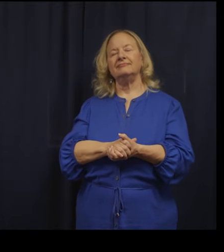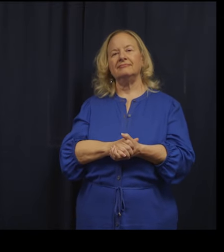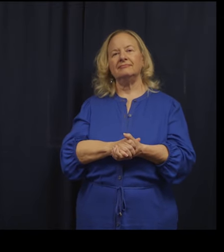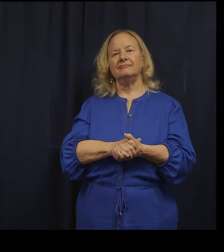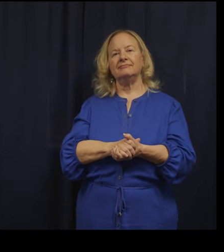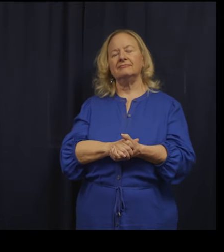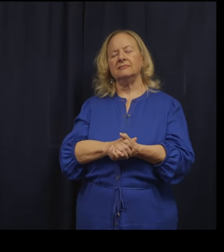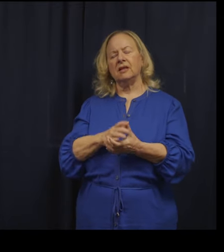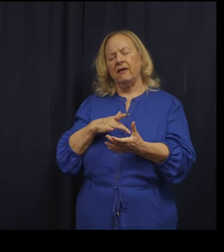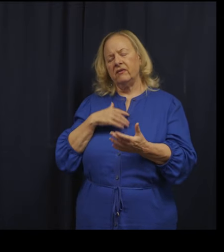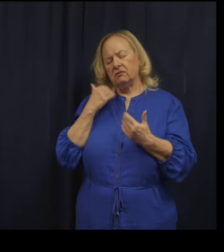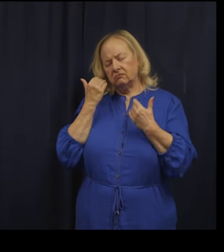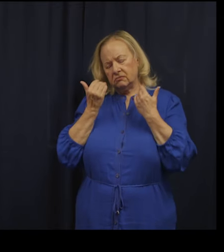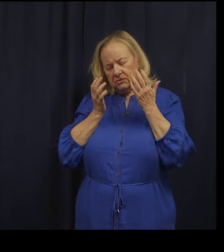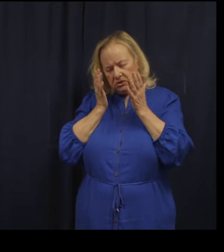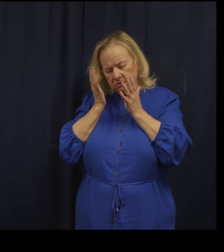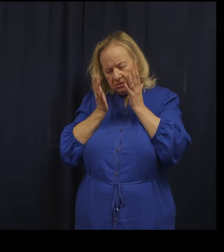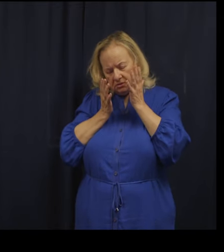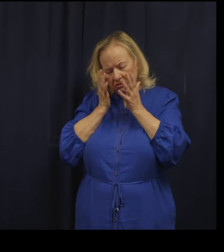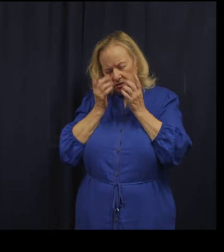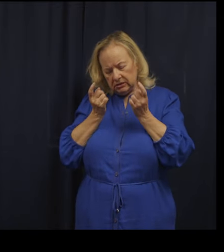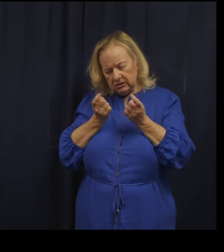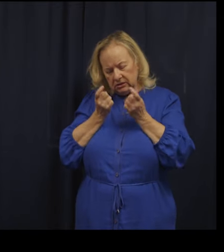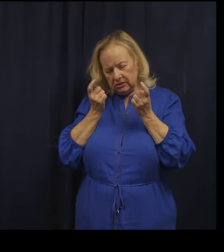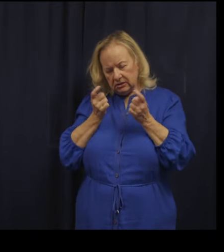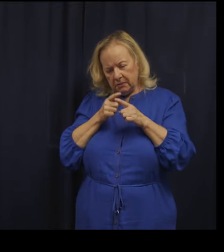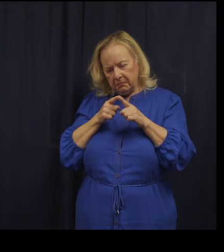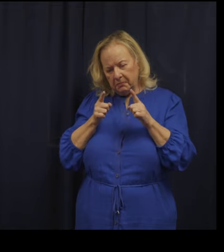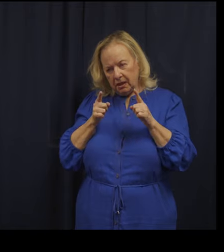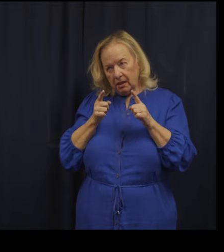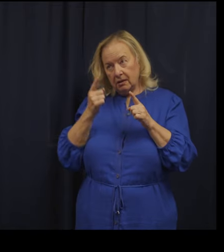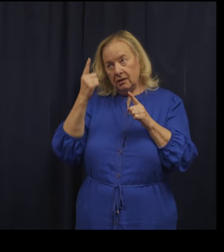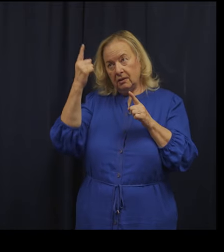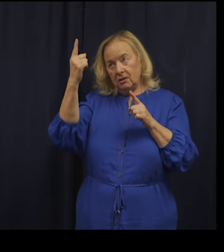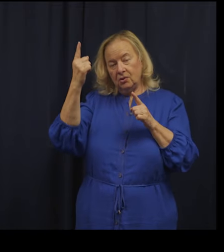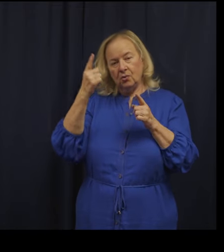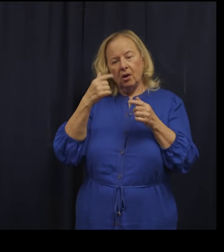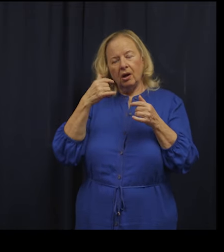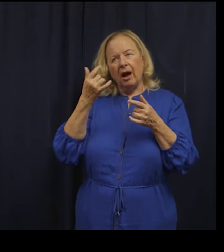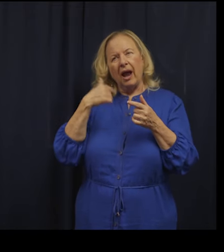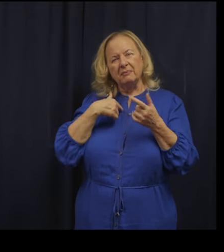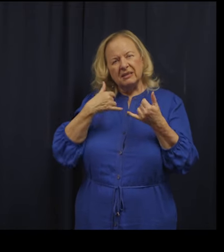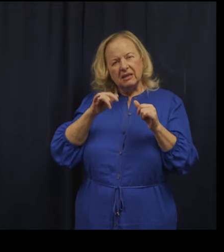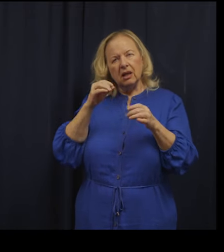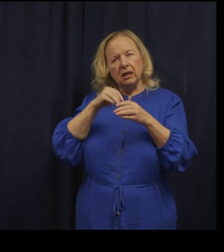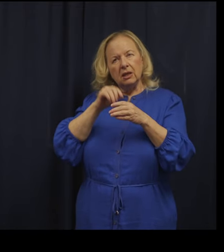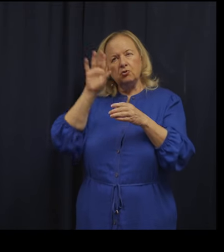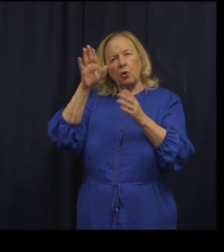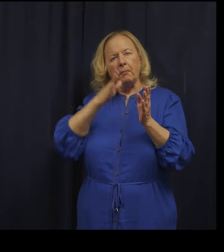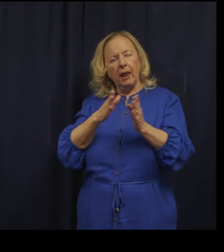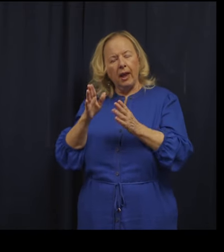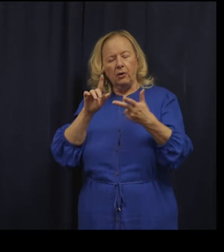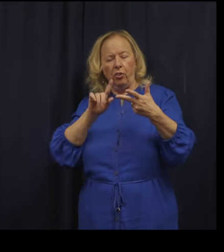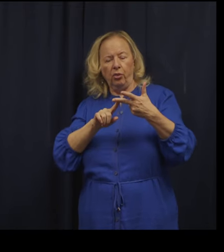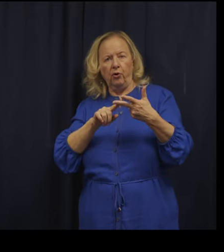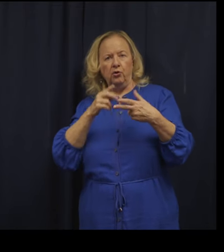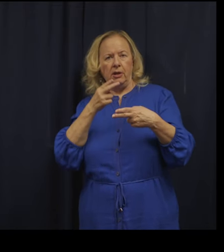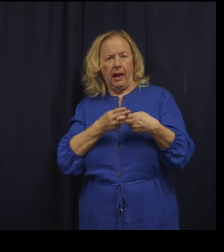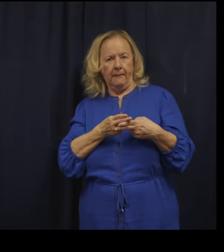I am filled with shame and humiliation and stained with sin, and yet I'm still an object of your will. We now come to the third